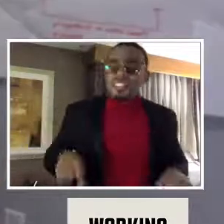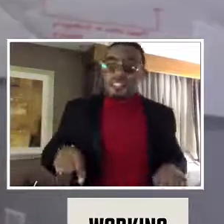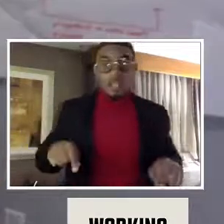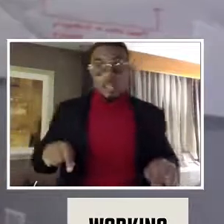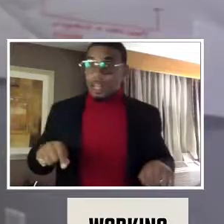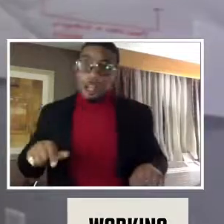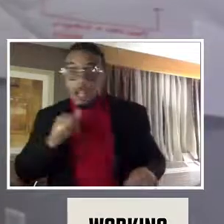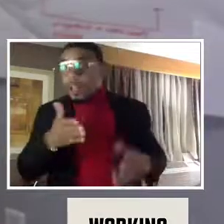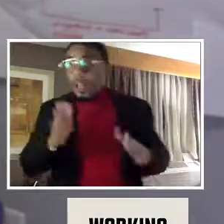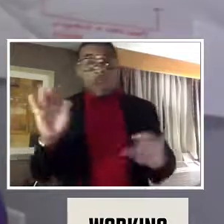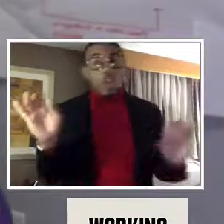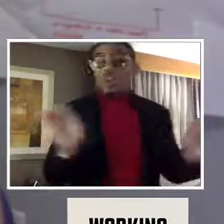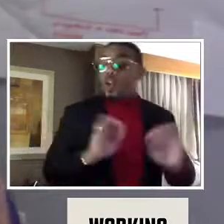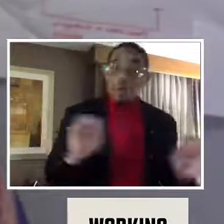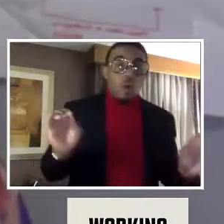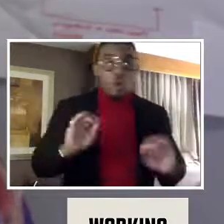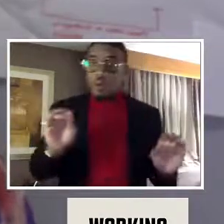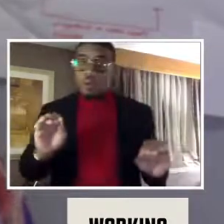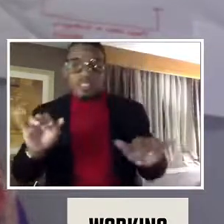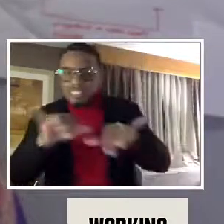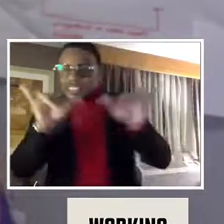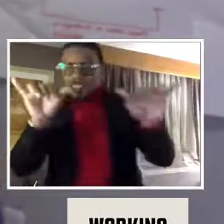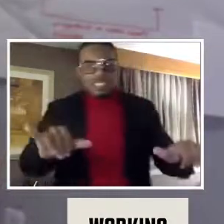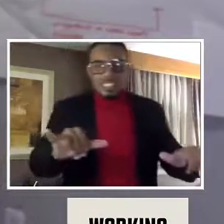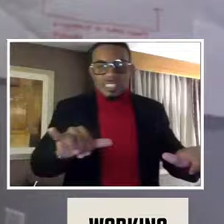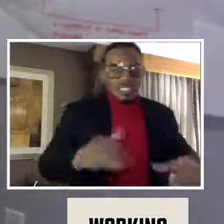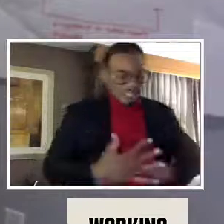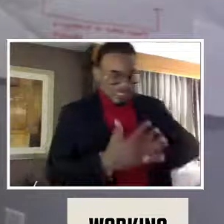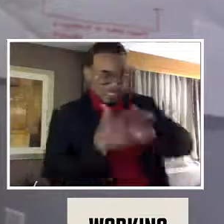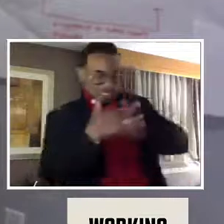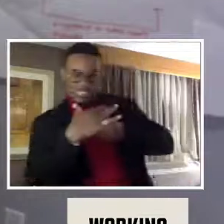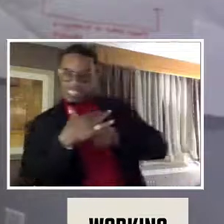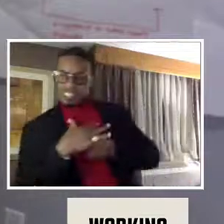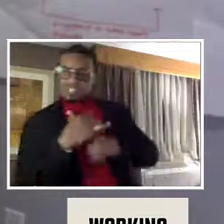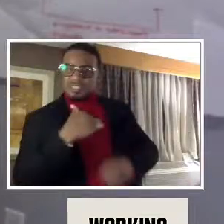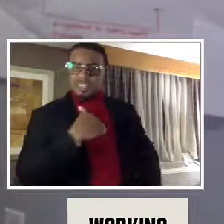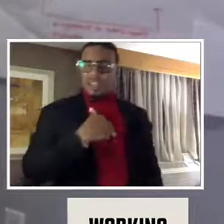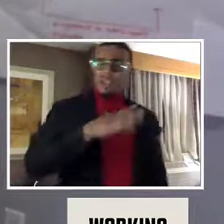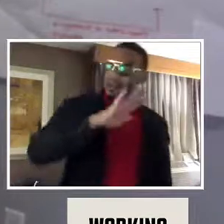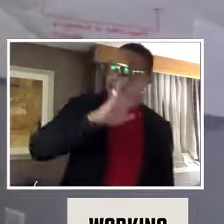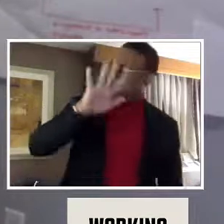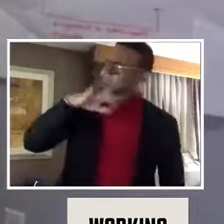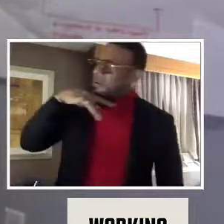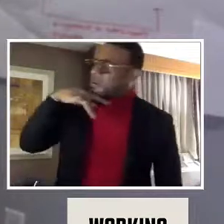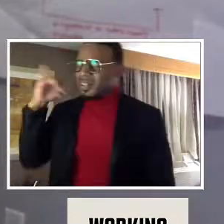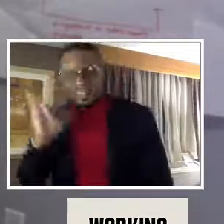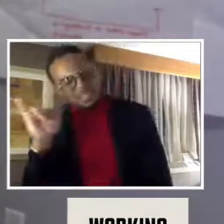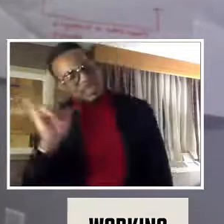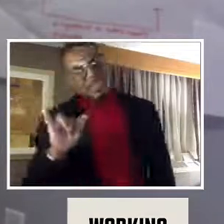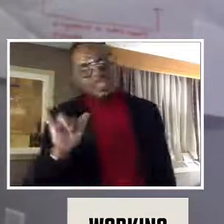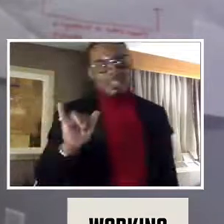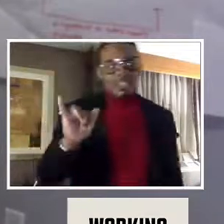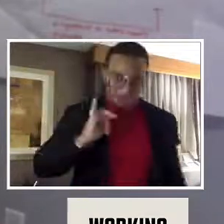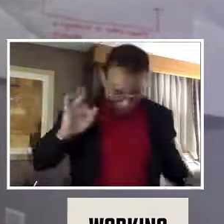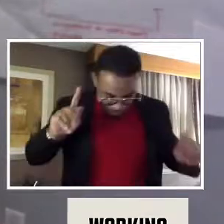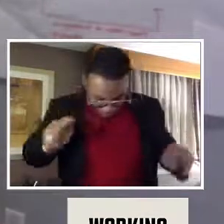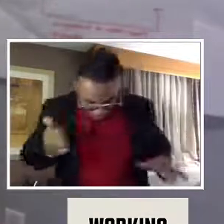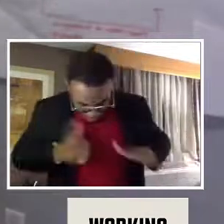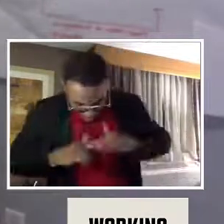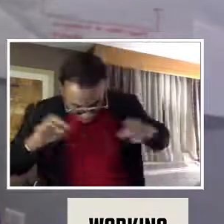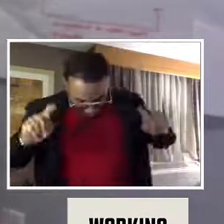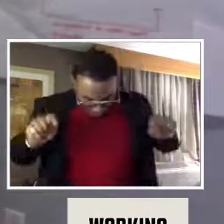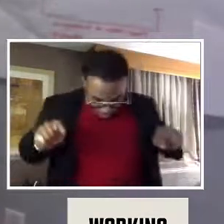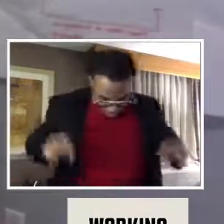Ain't gonna let the system walk all over me. Oh, it's under my feet, and it's